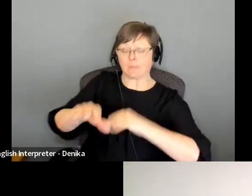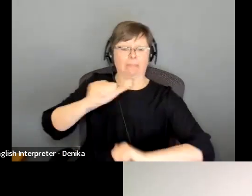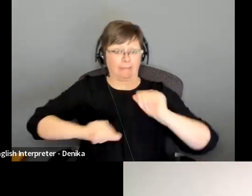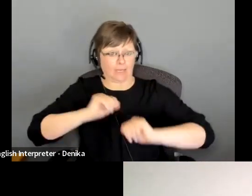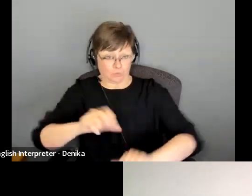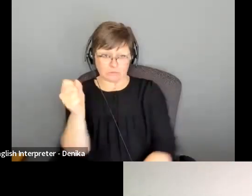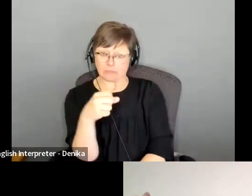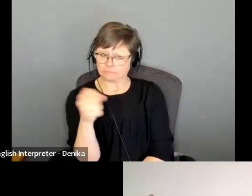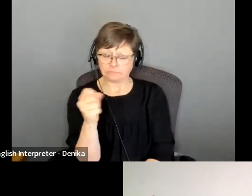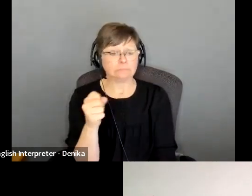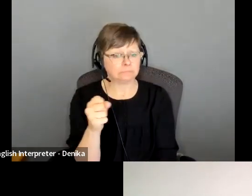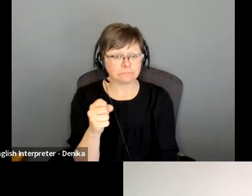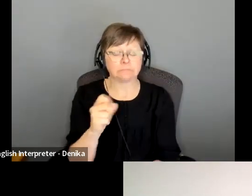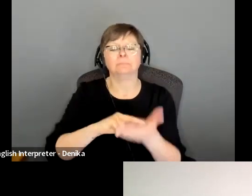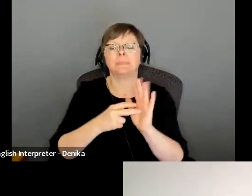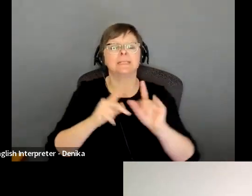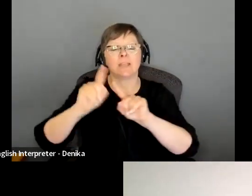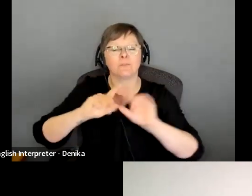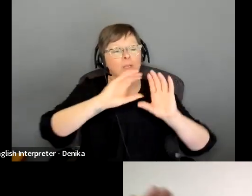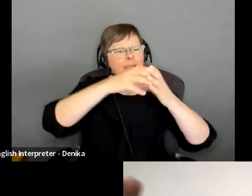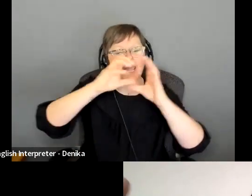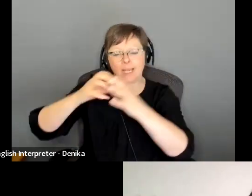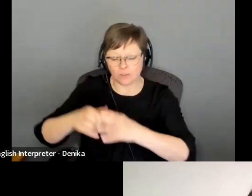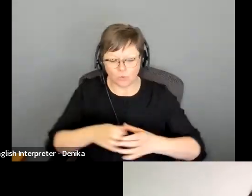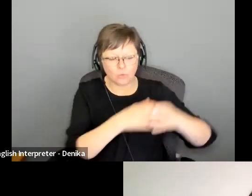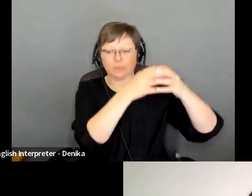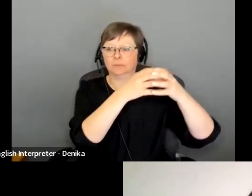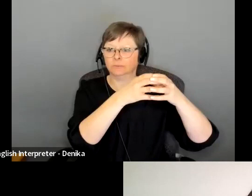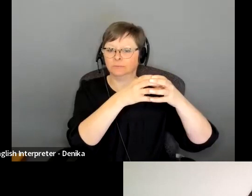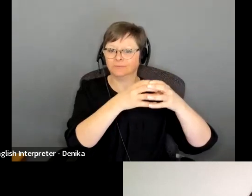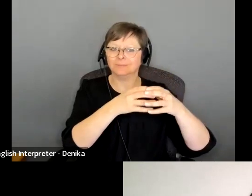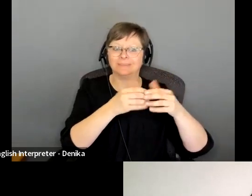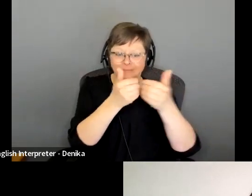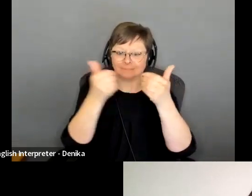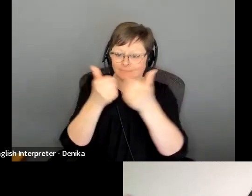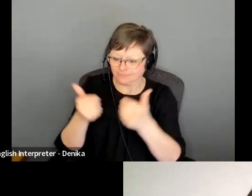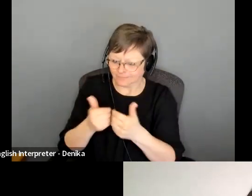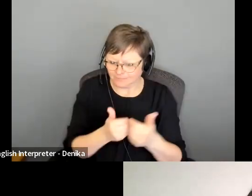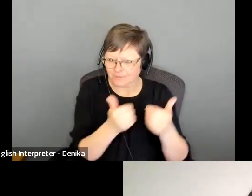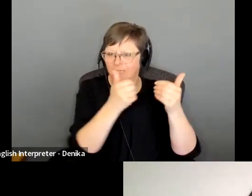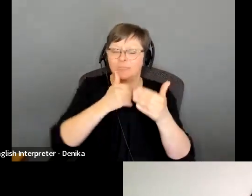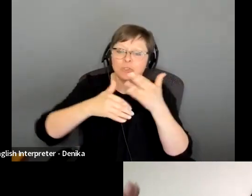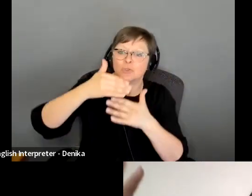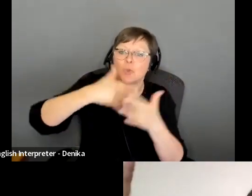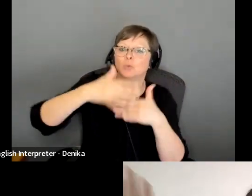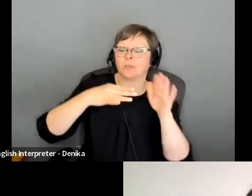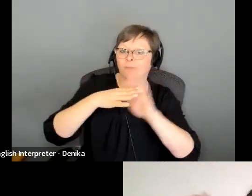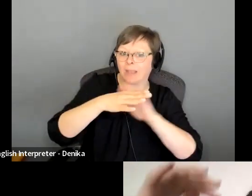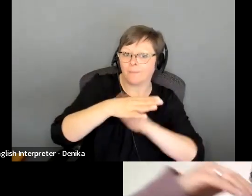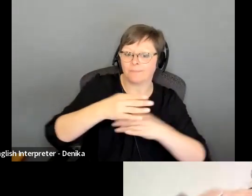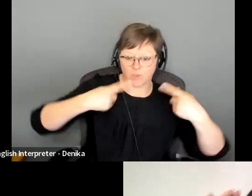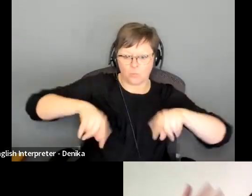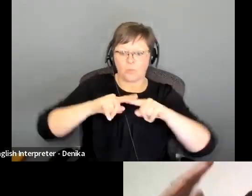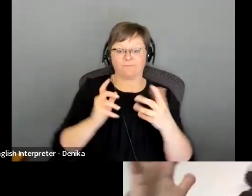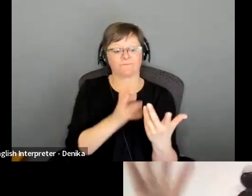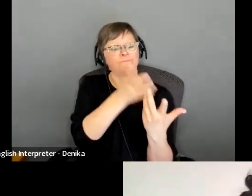there are categories and designations that have been socially developed that we ascribe to, and that helps